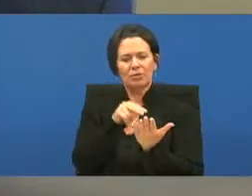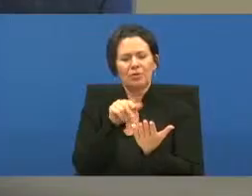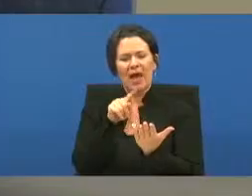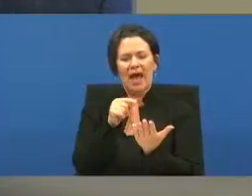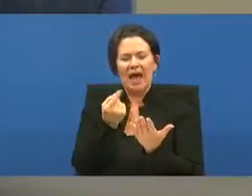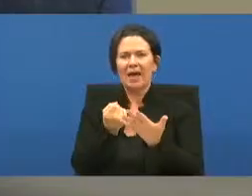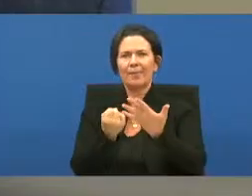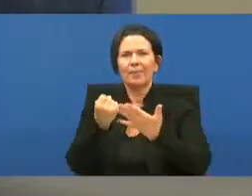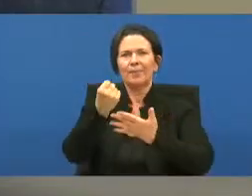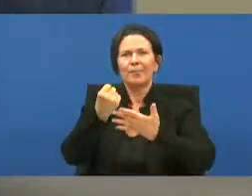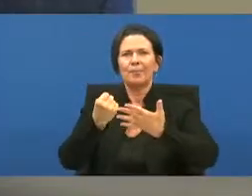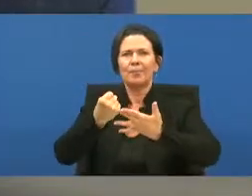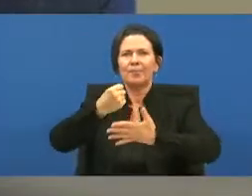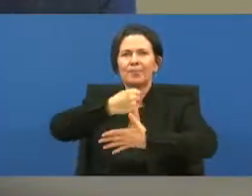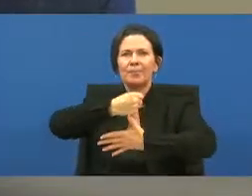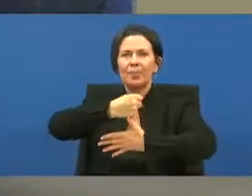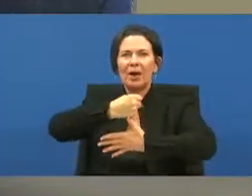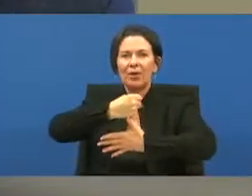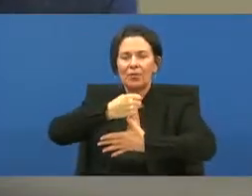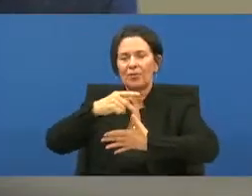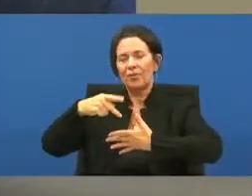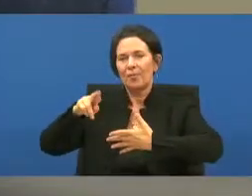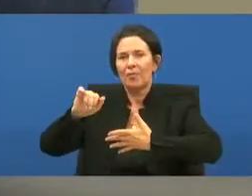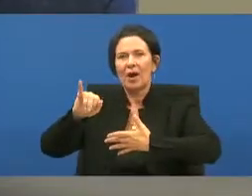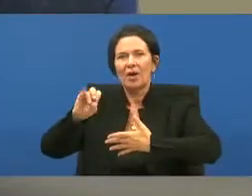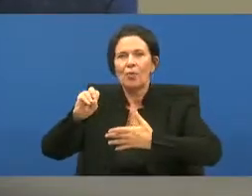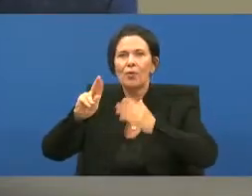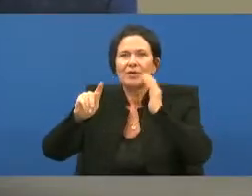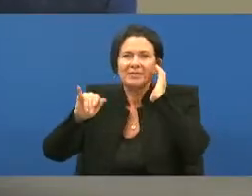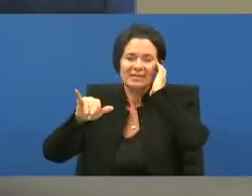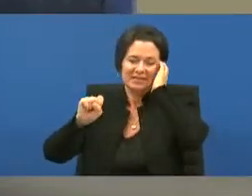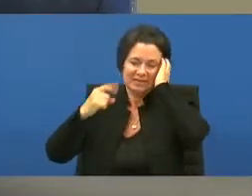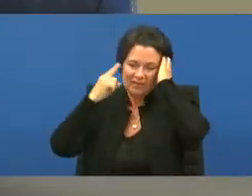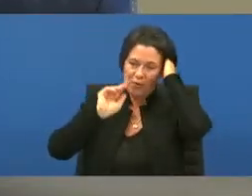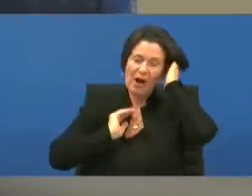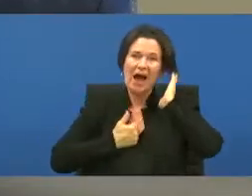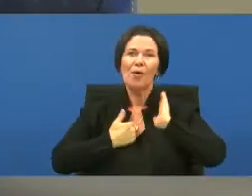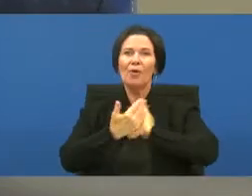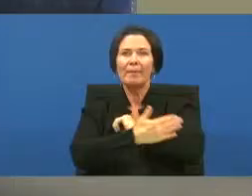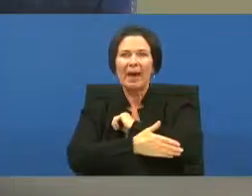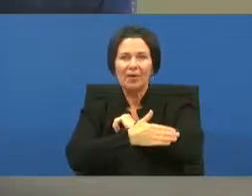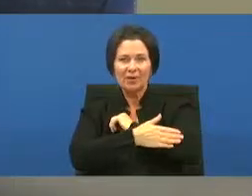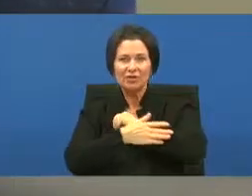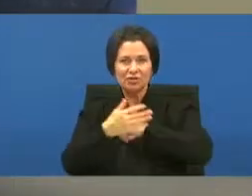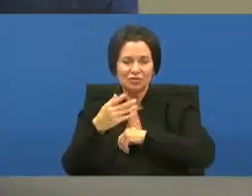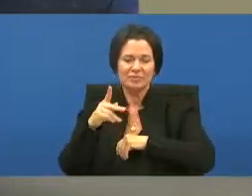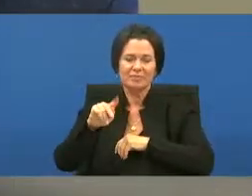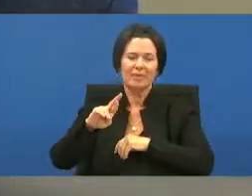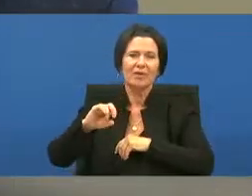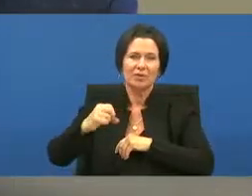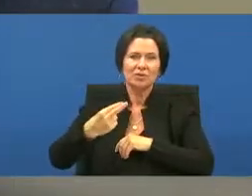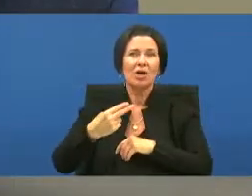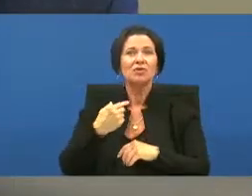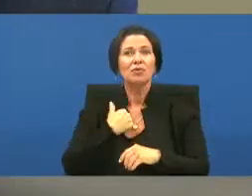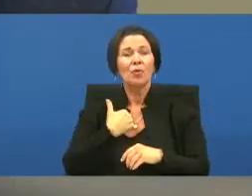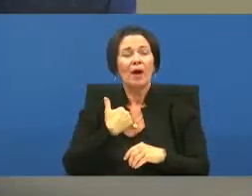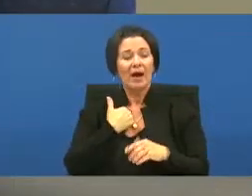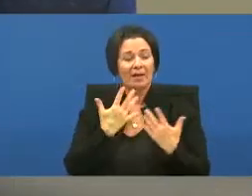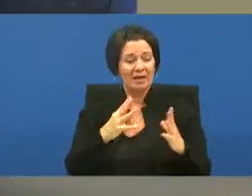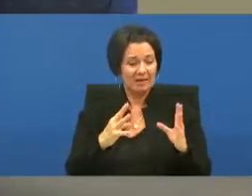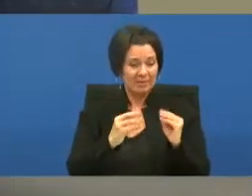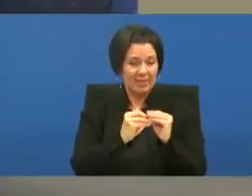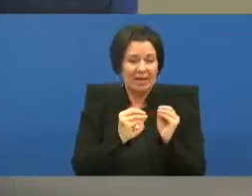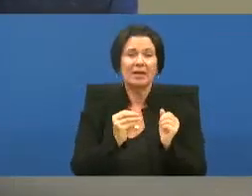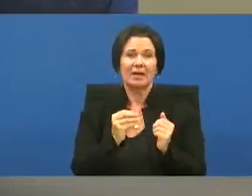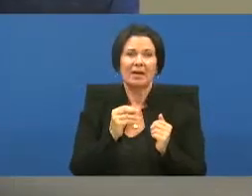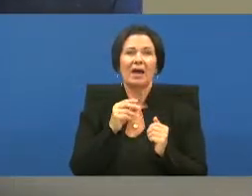parish. Like I had a conversation in the back, in between the meetings, that